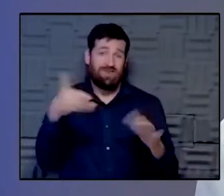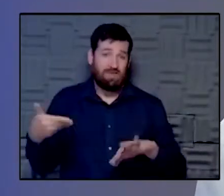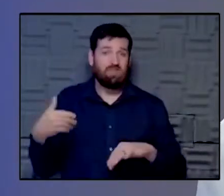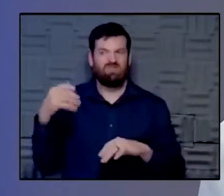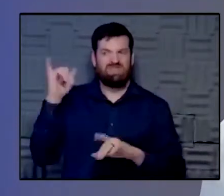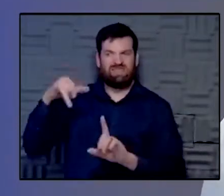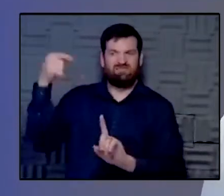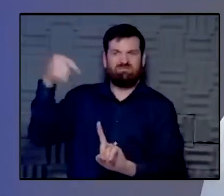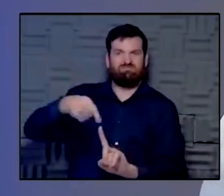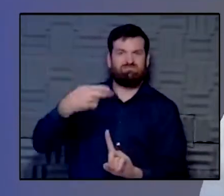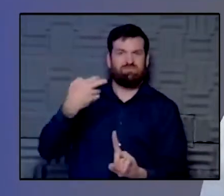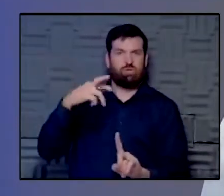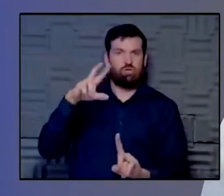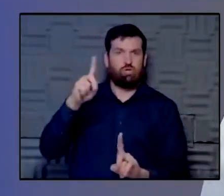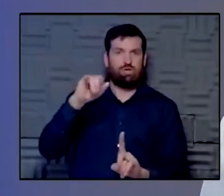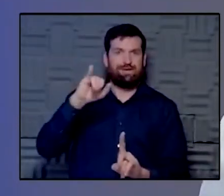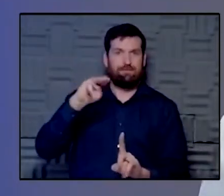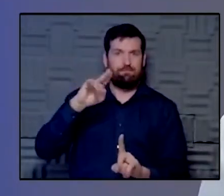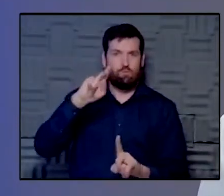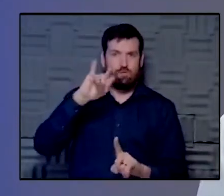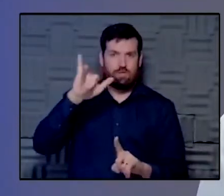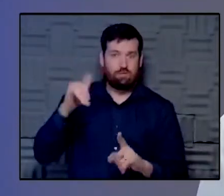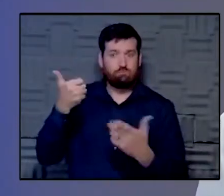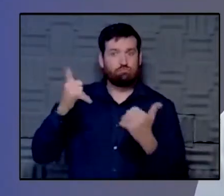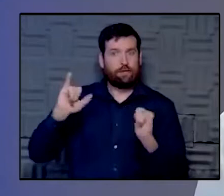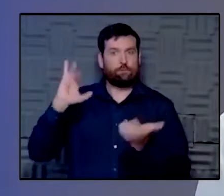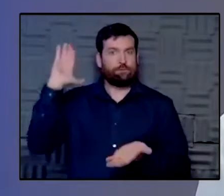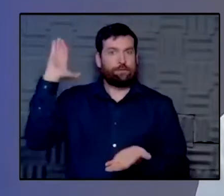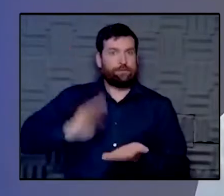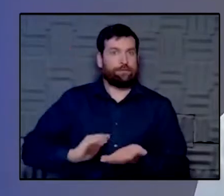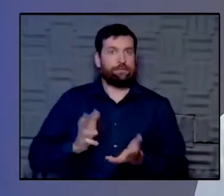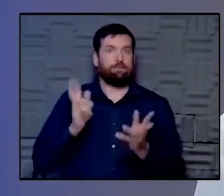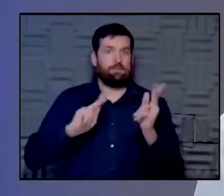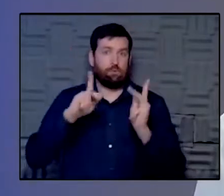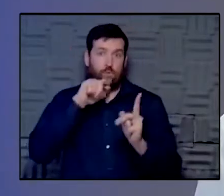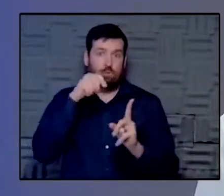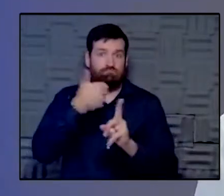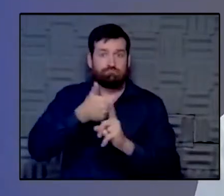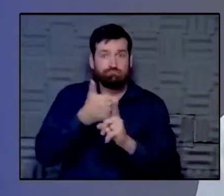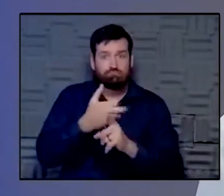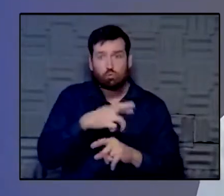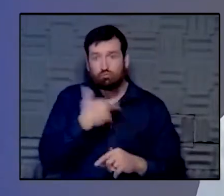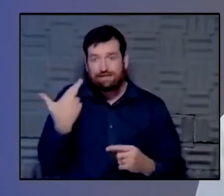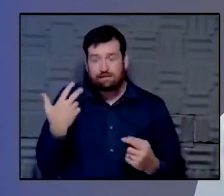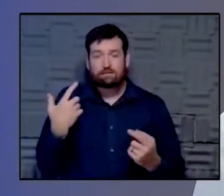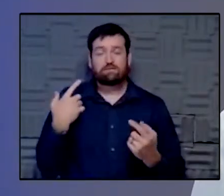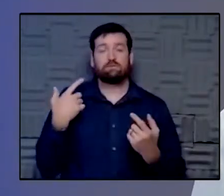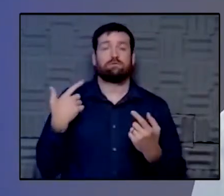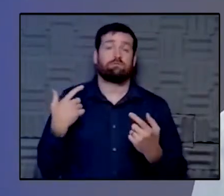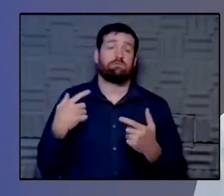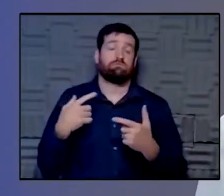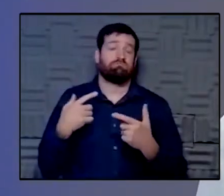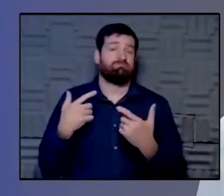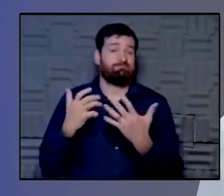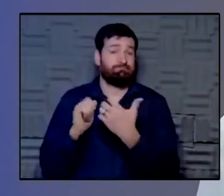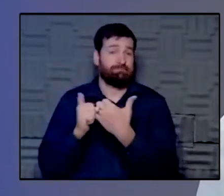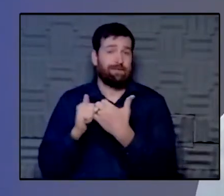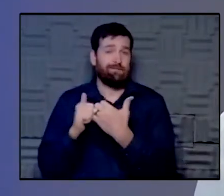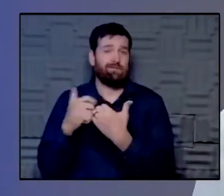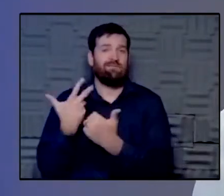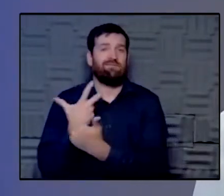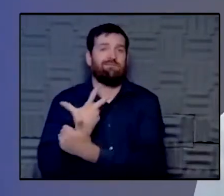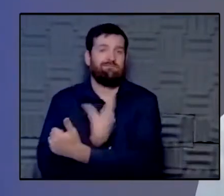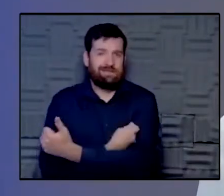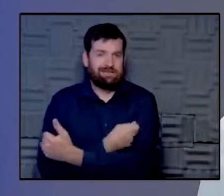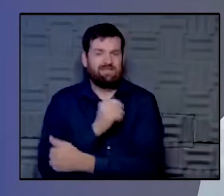herd immunity is. You try to reduce those number of people that are susceptible to infection and disease, and you do that by